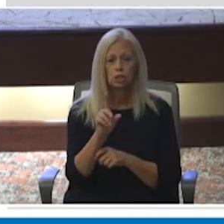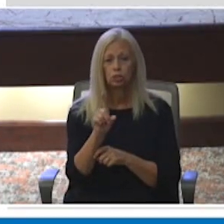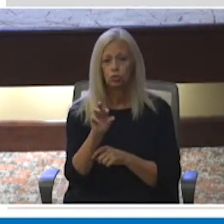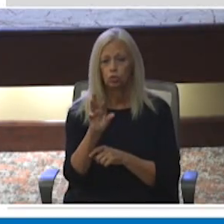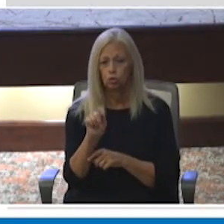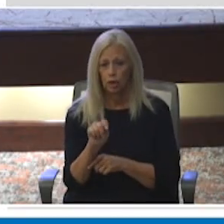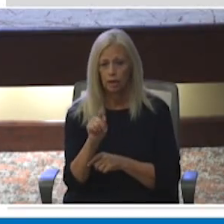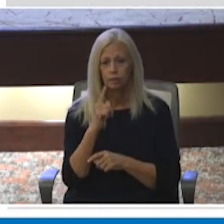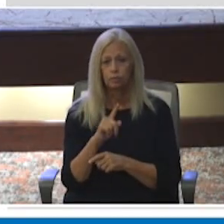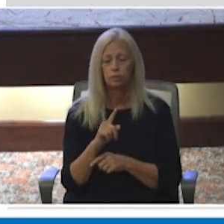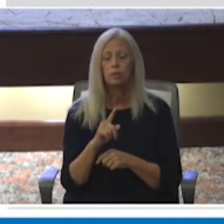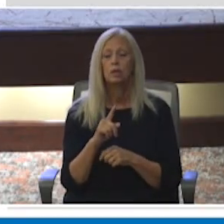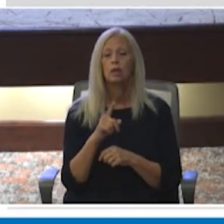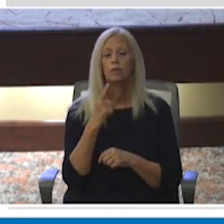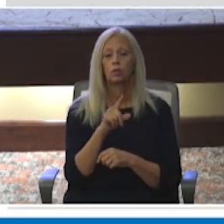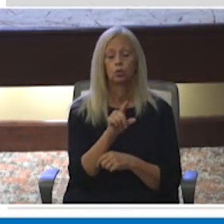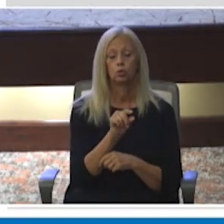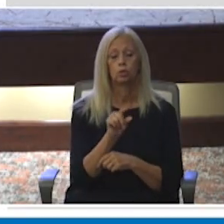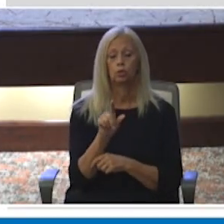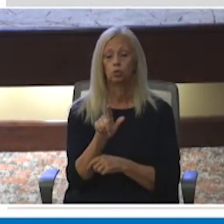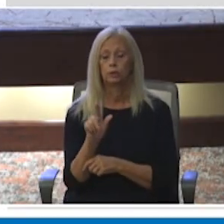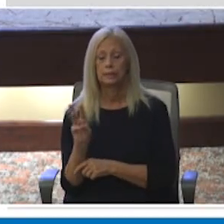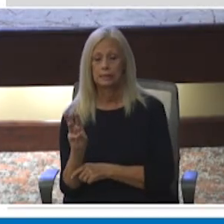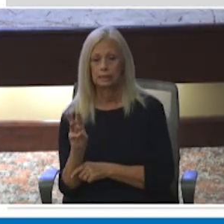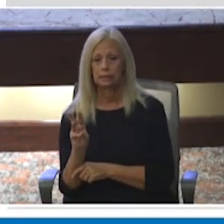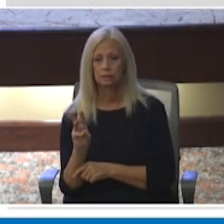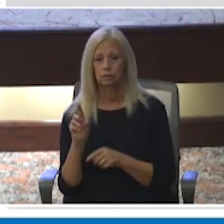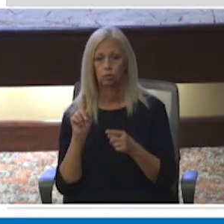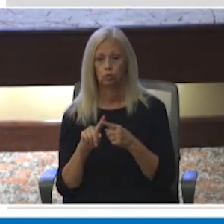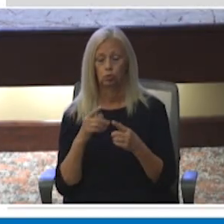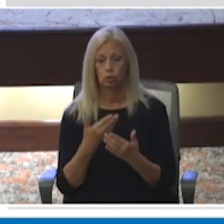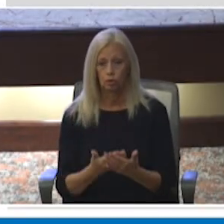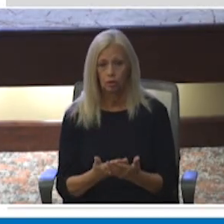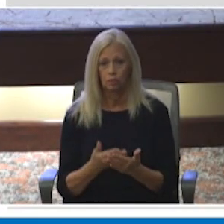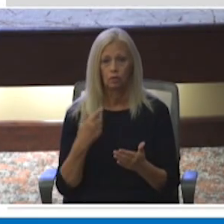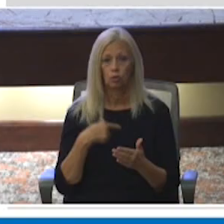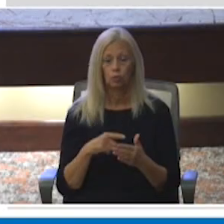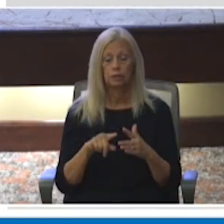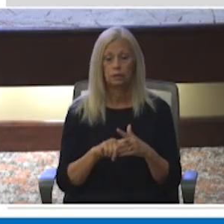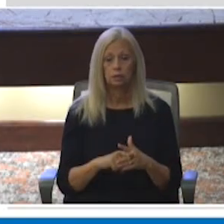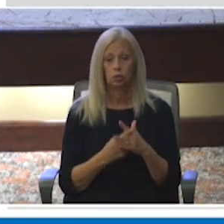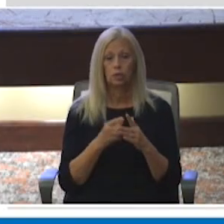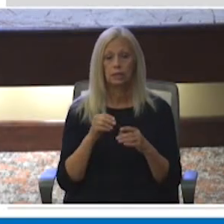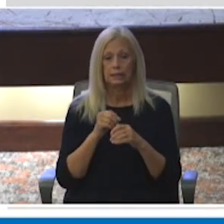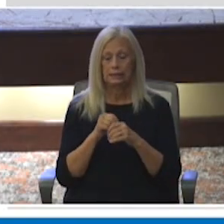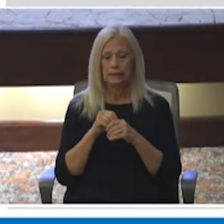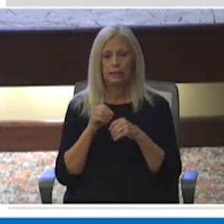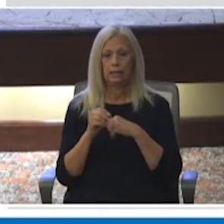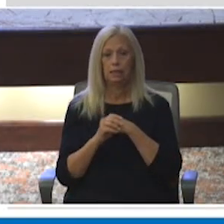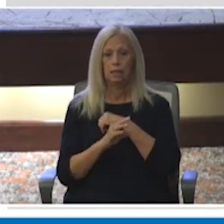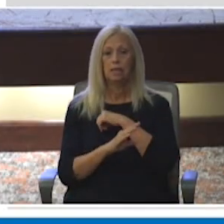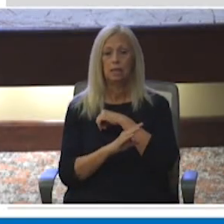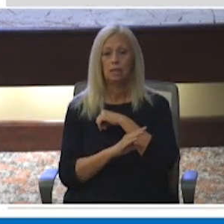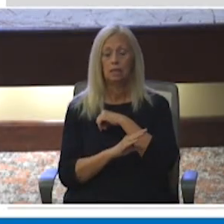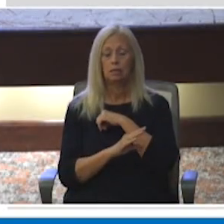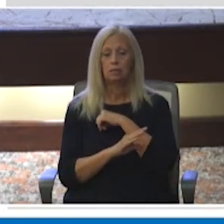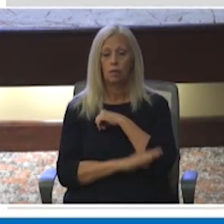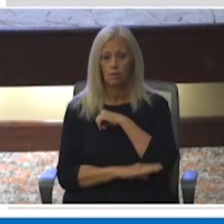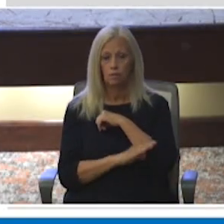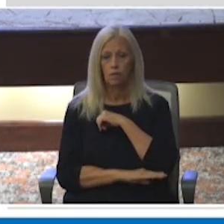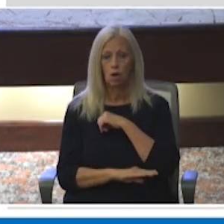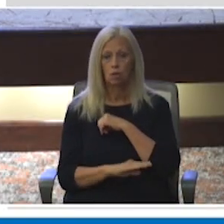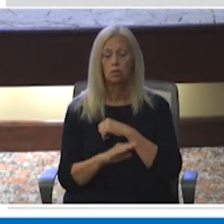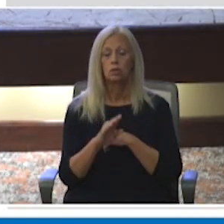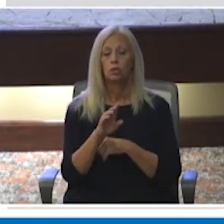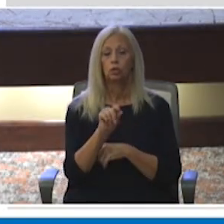in the first part of 2026. To get there, we kicked the whole project off in the fall of 2024, where we worked with